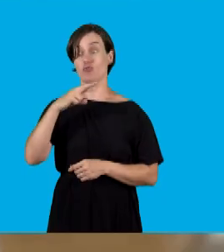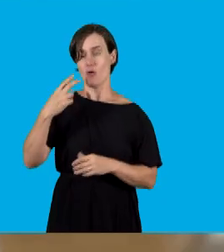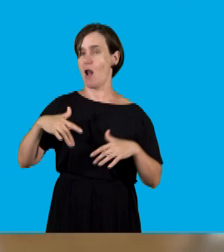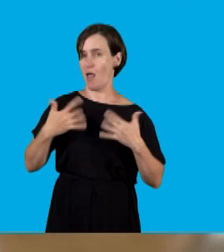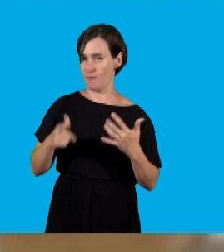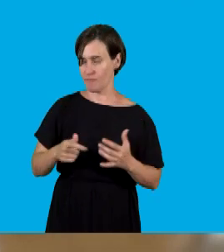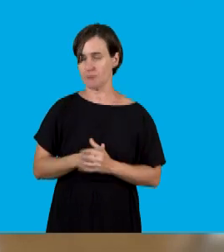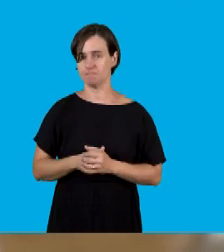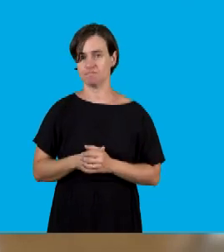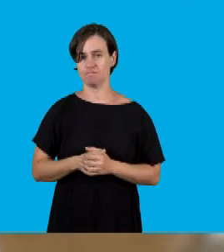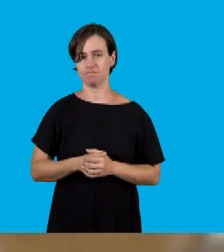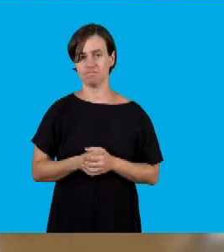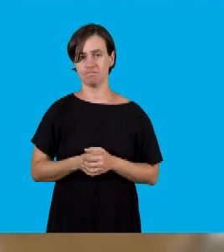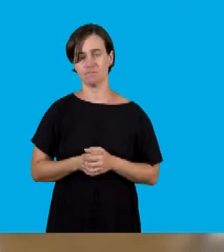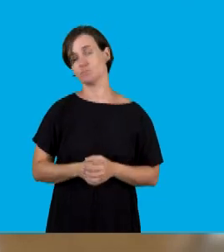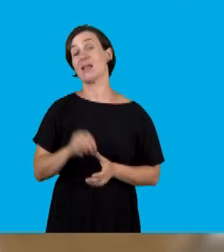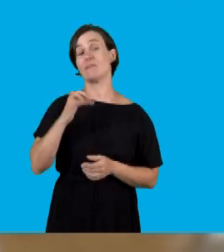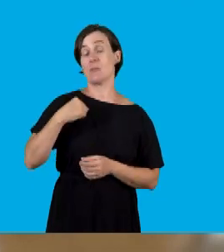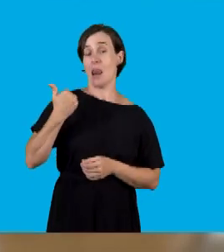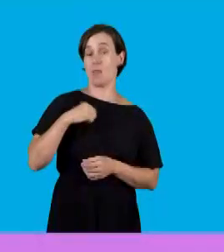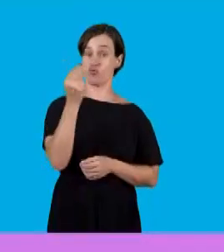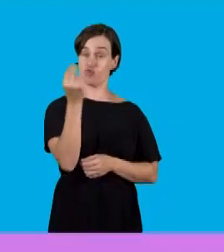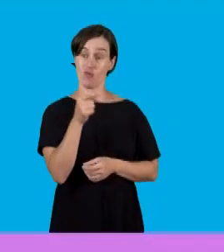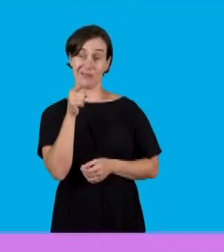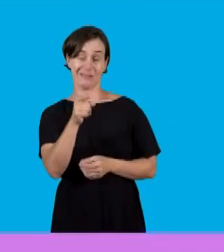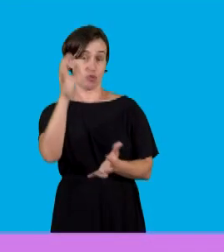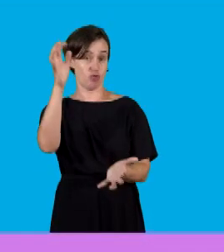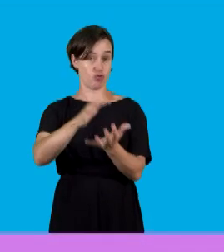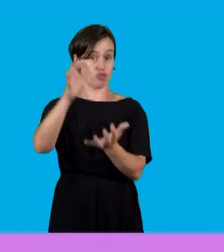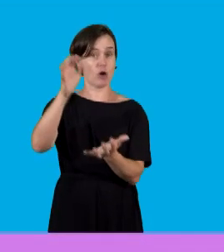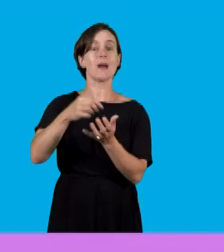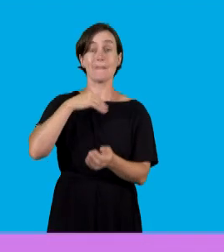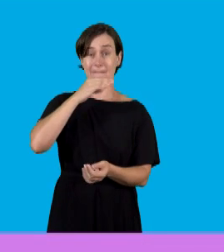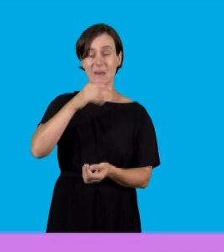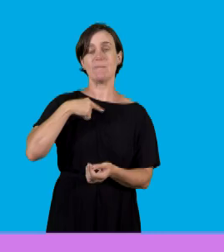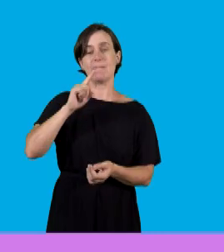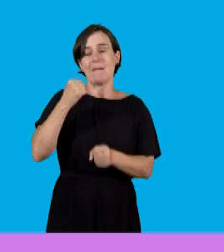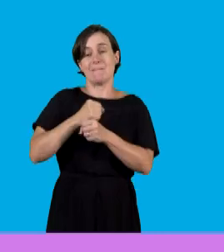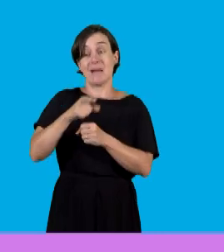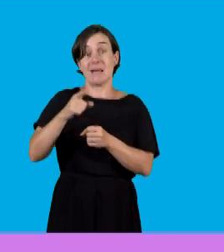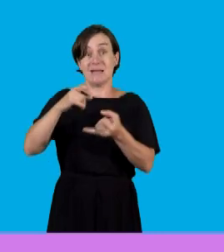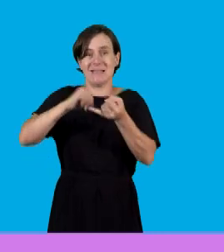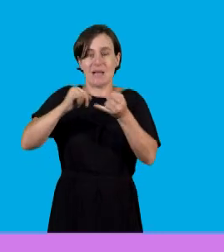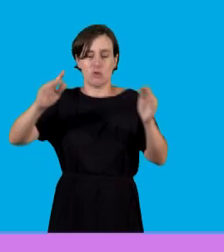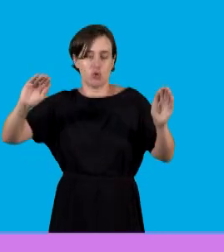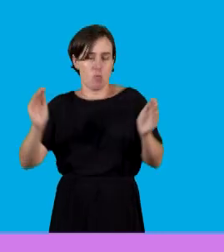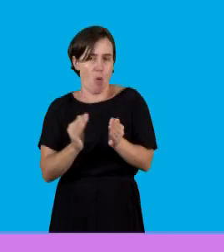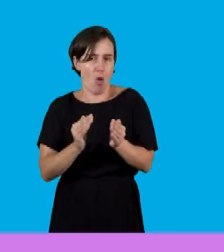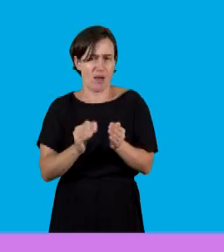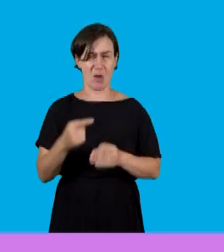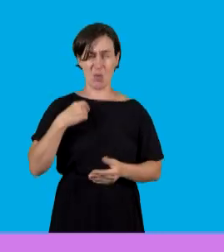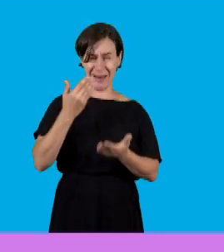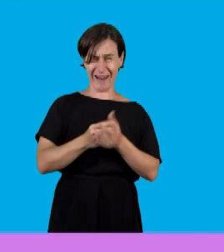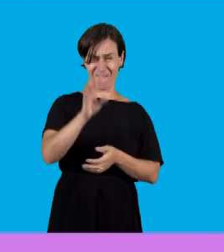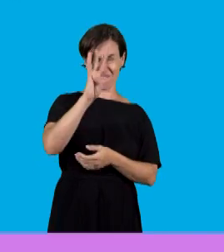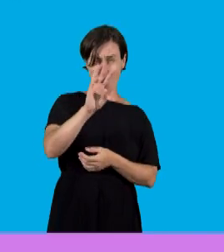in reality. Then if we were to draw this crocodile, it means that we'll have to reduce its real size using a scale factor, because now